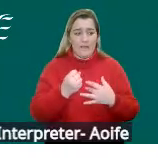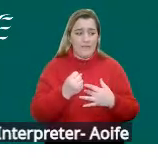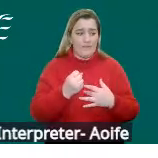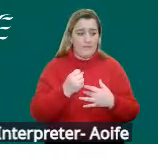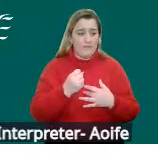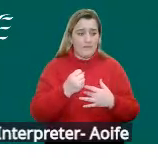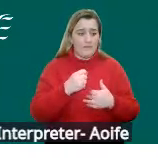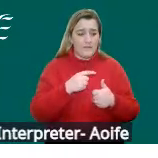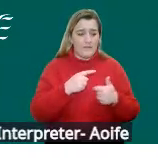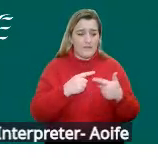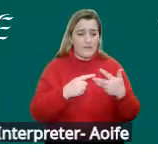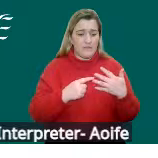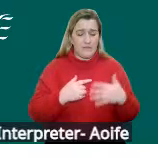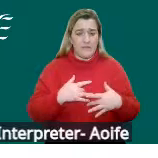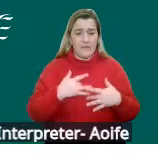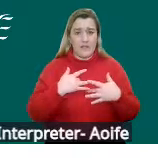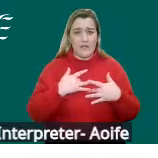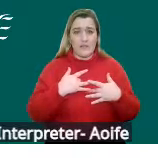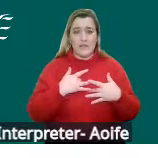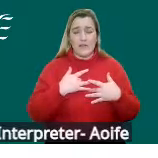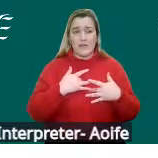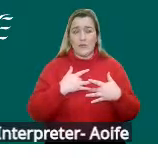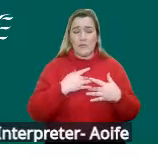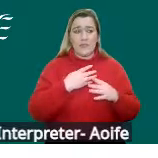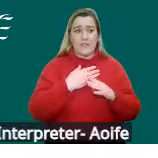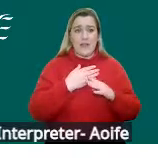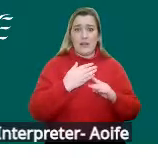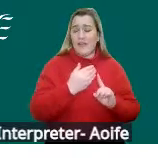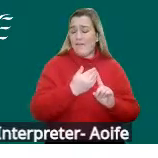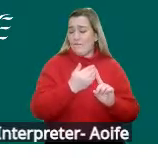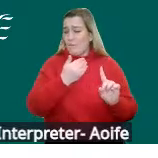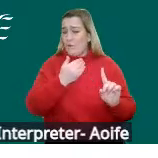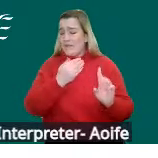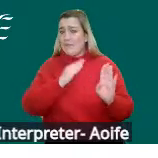to engage in avoidance behaviors, like leaving the